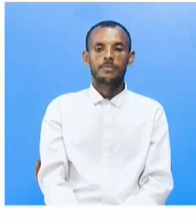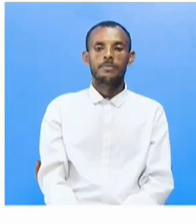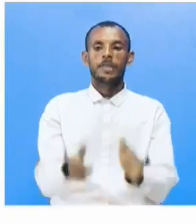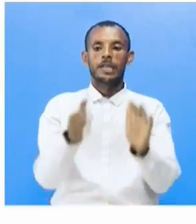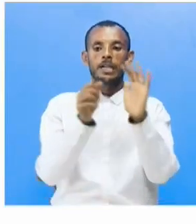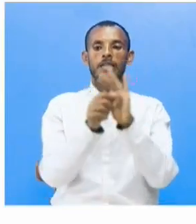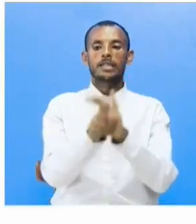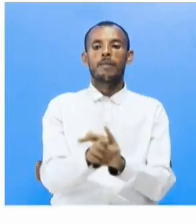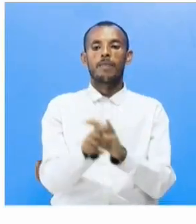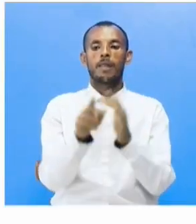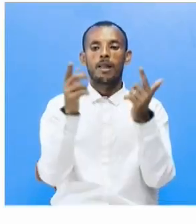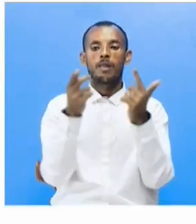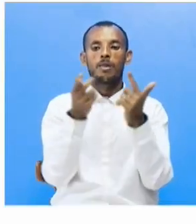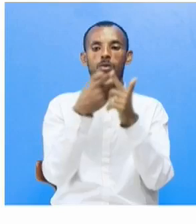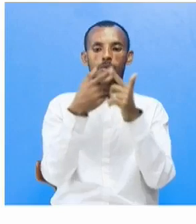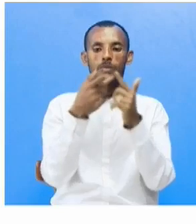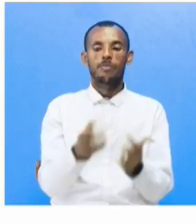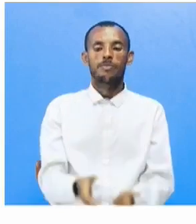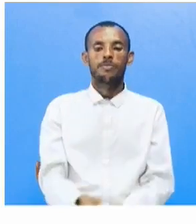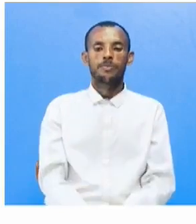Example 2.